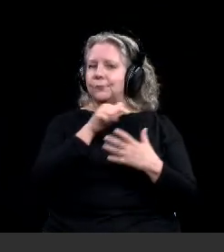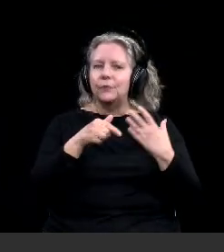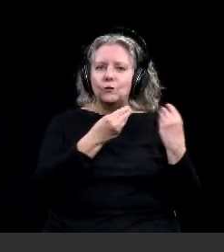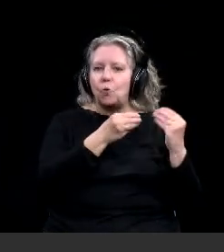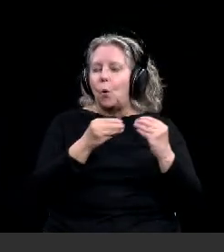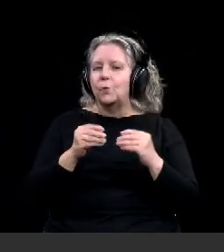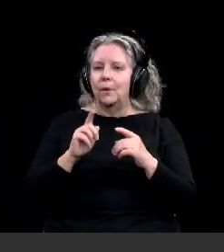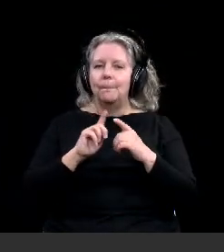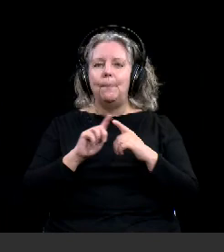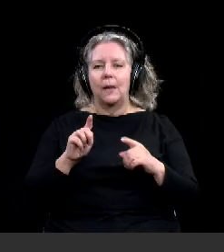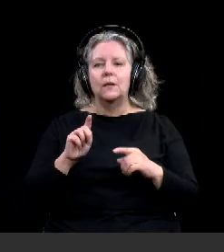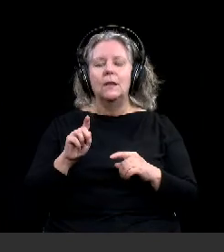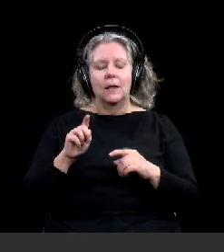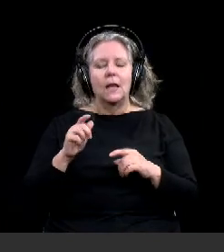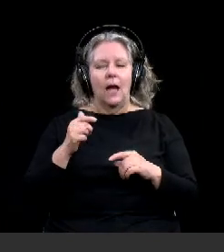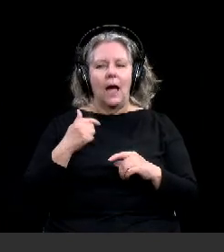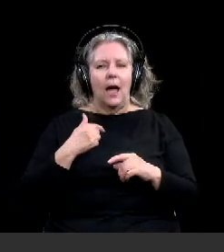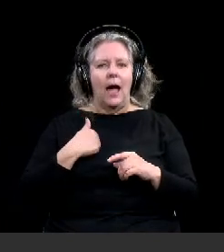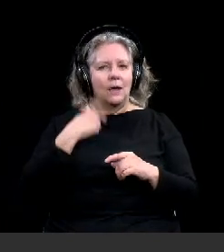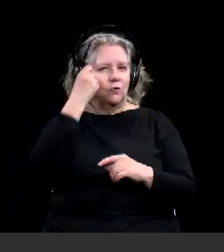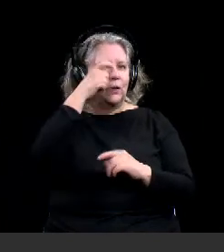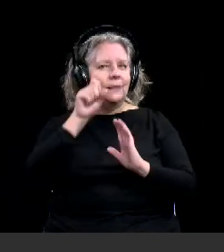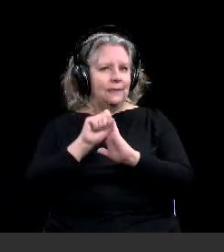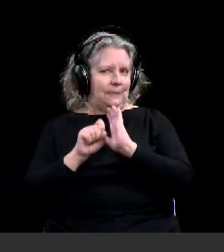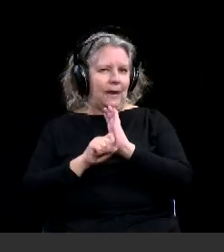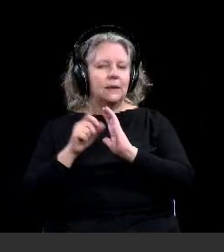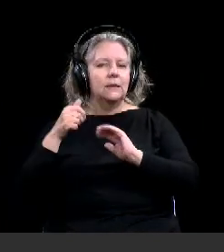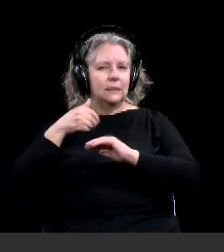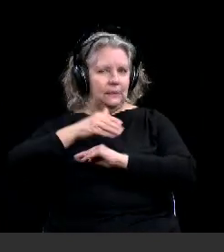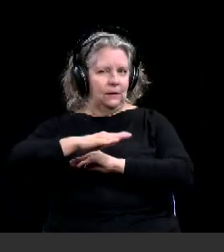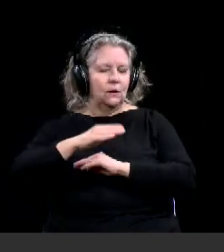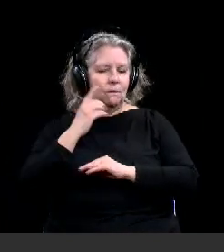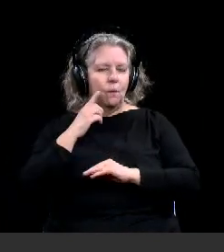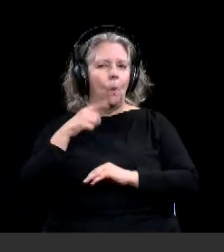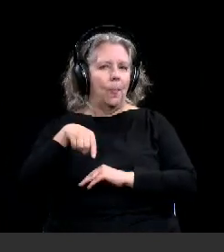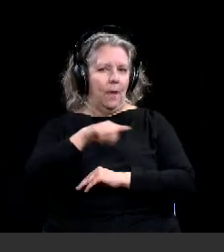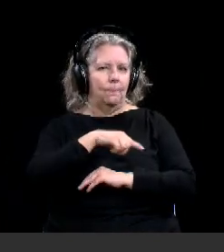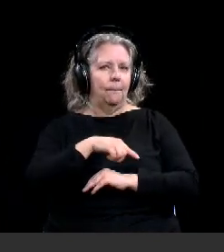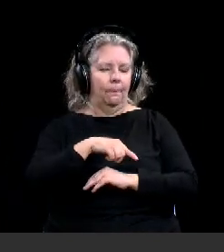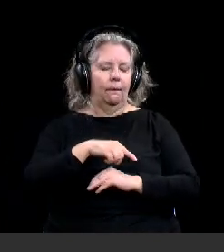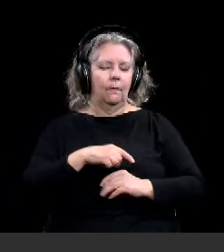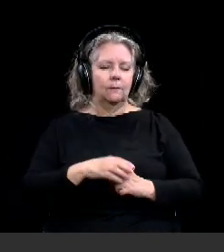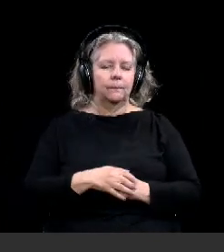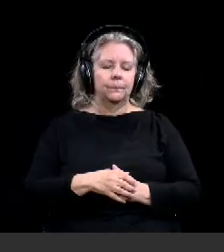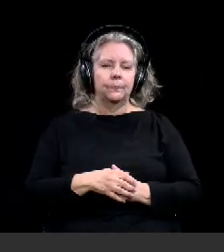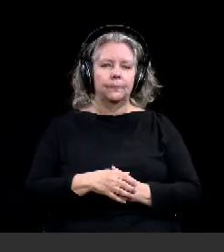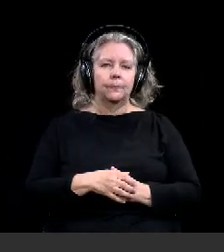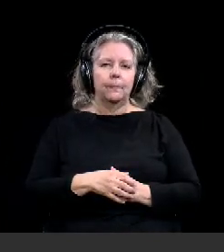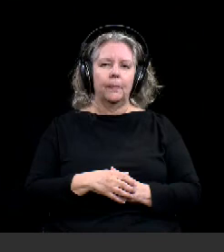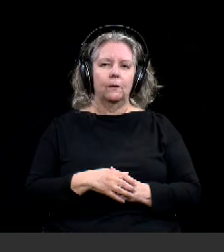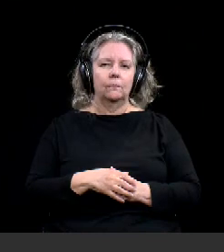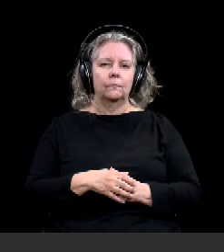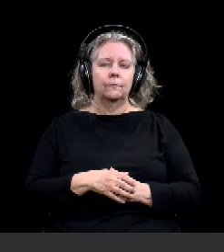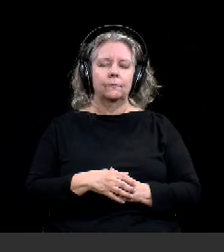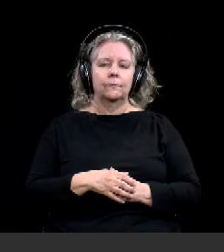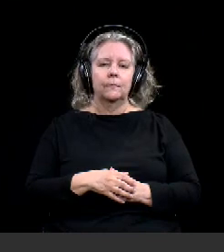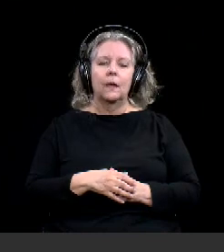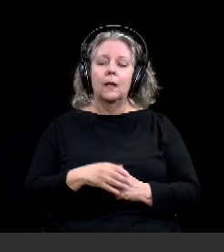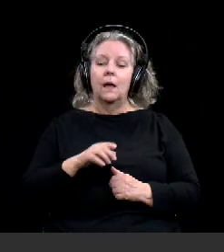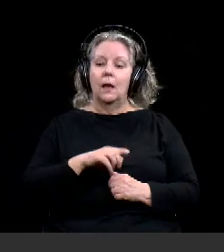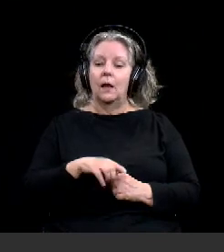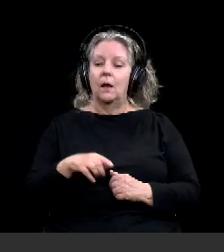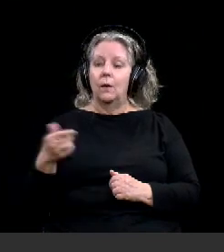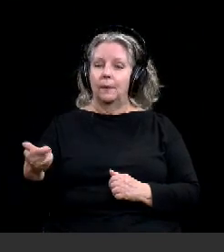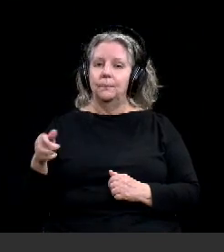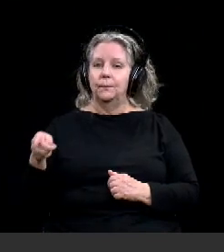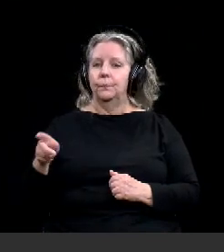Sierra? Thank you. So you mentioned that the credit to this decrease was from the holidays